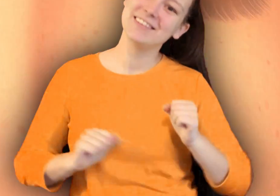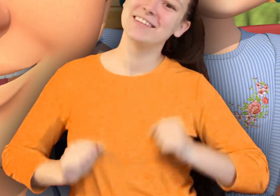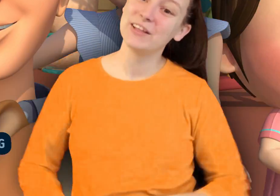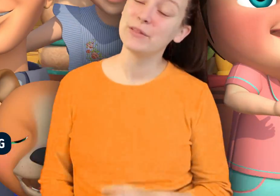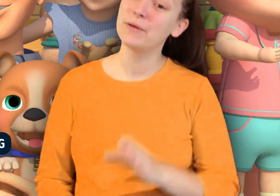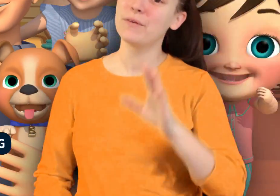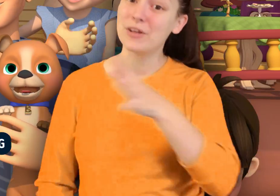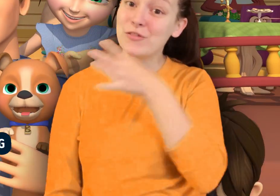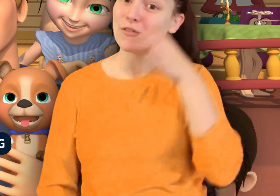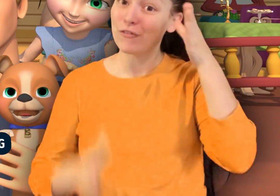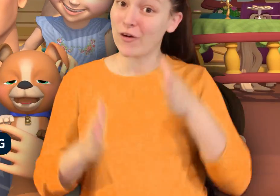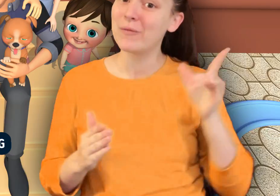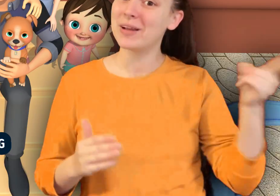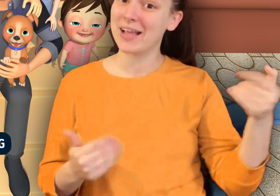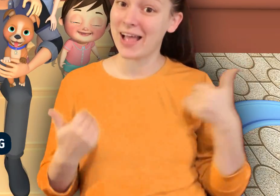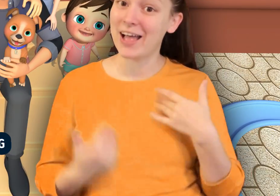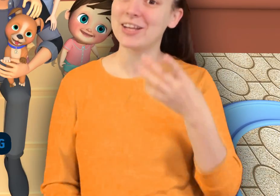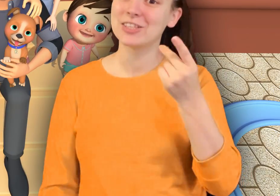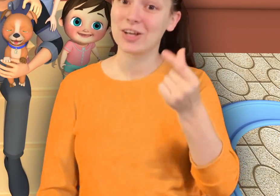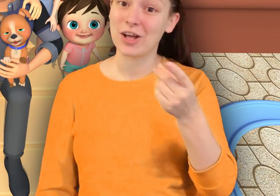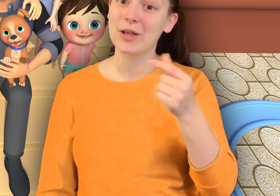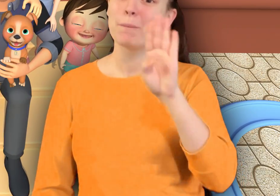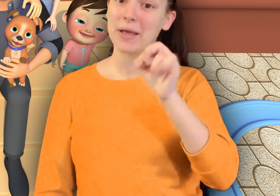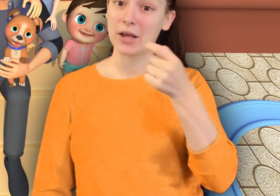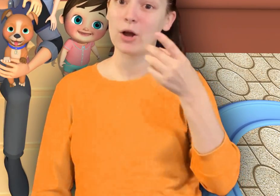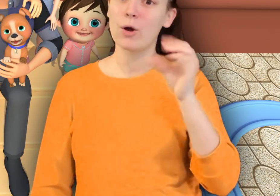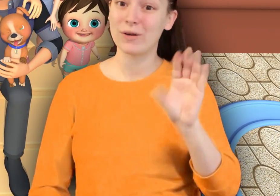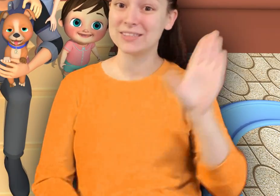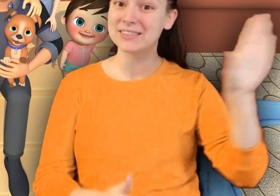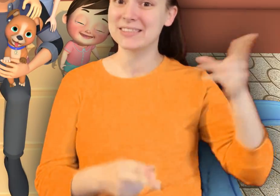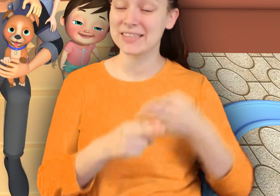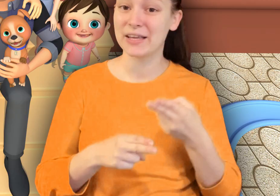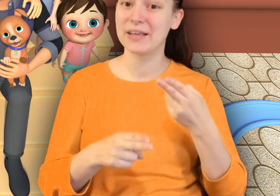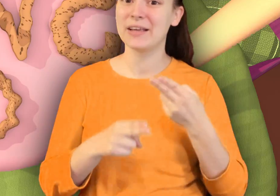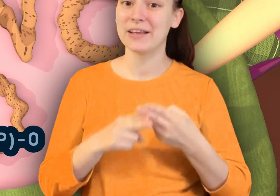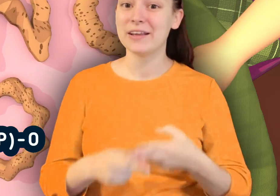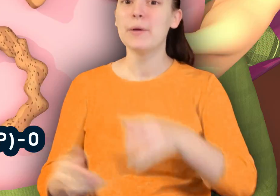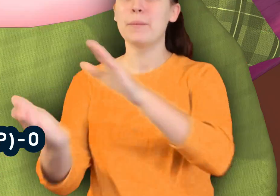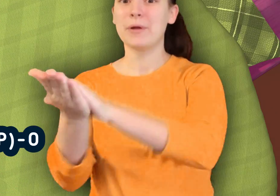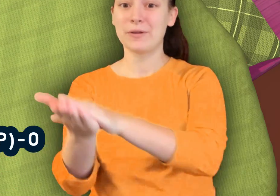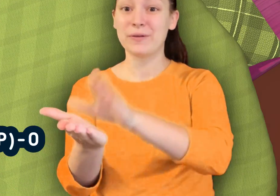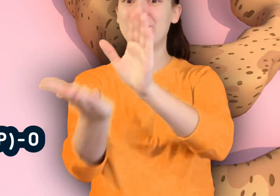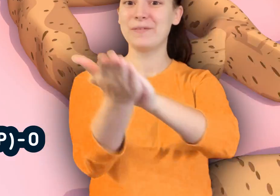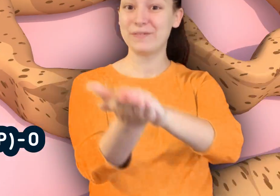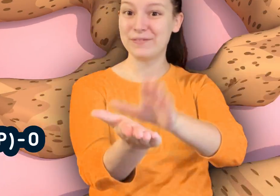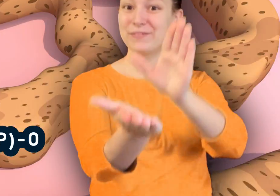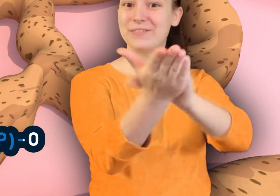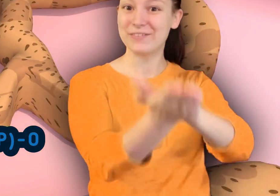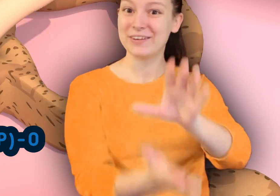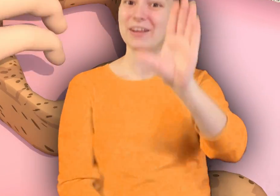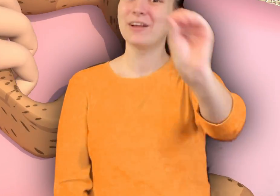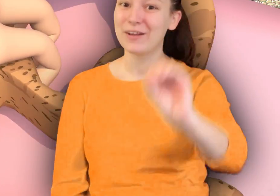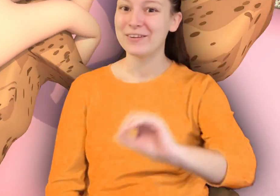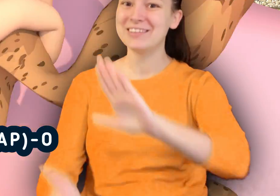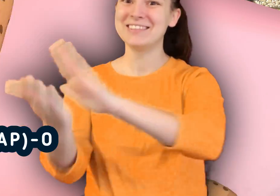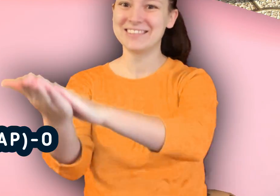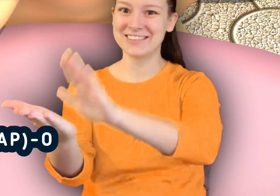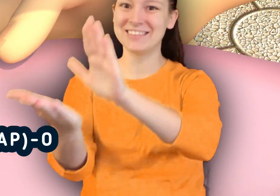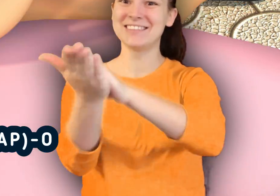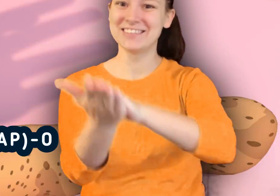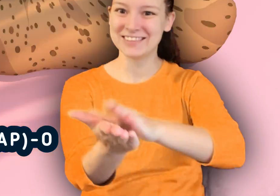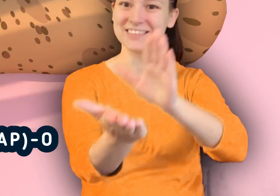name there was a farmer had a dog and Bingo was his name oh